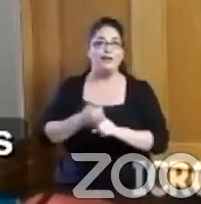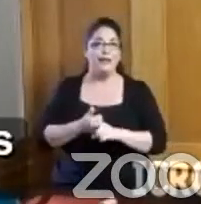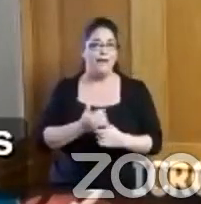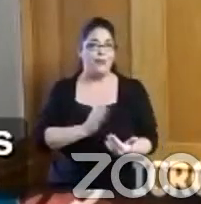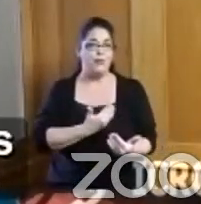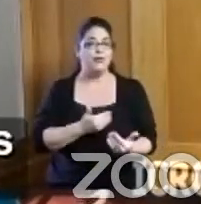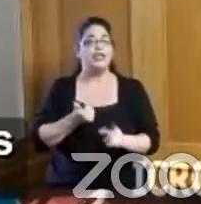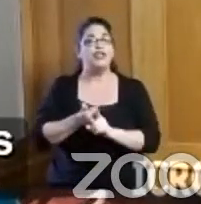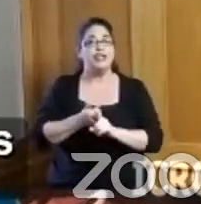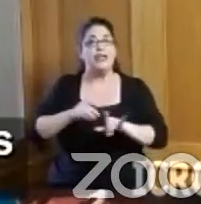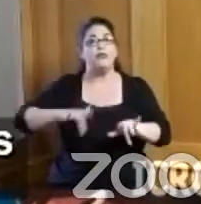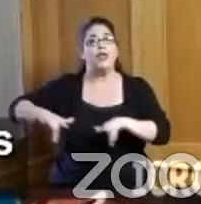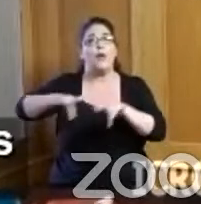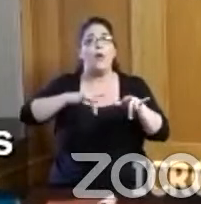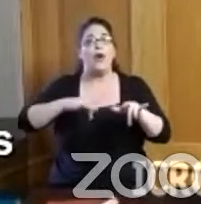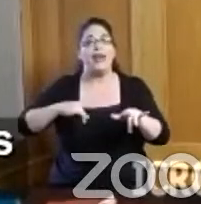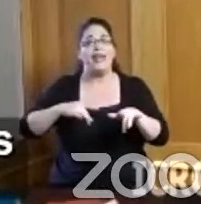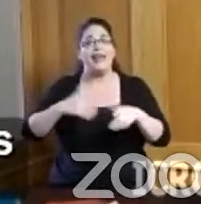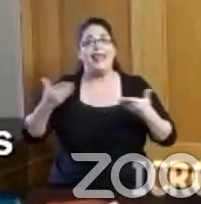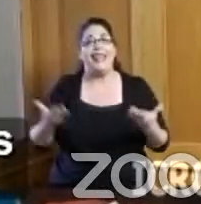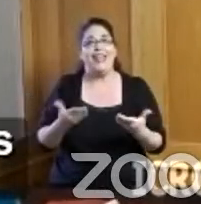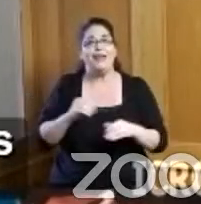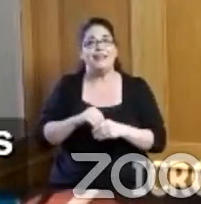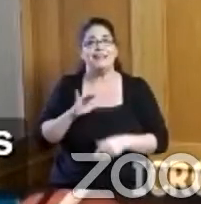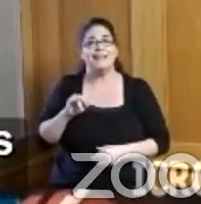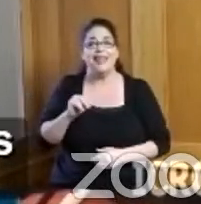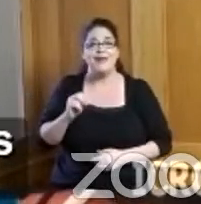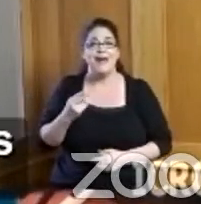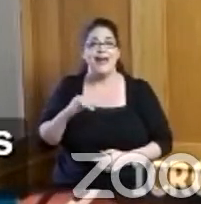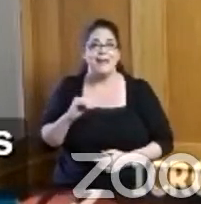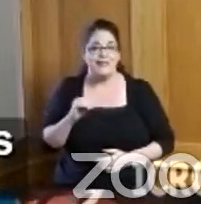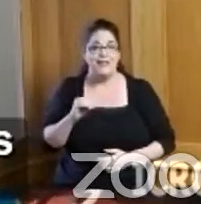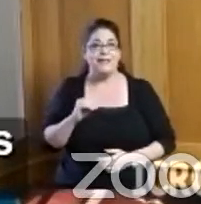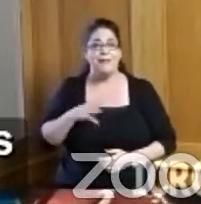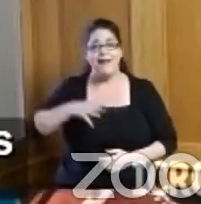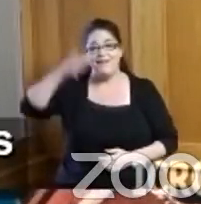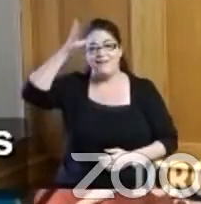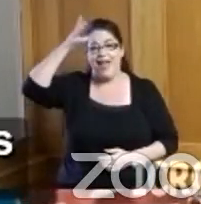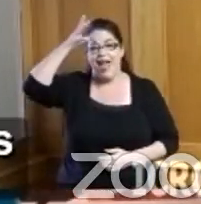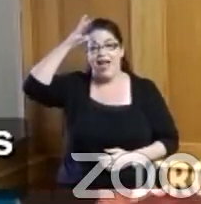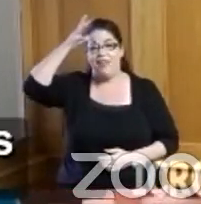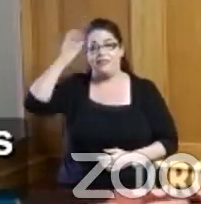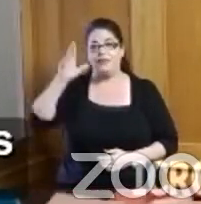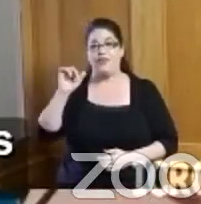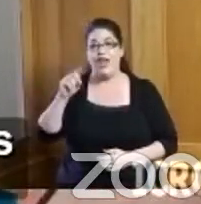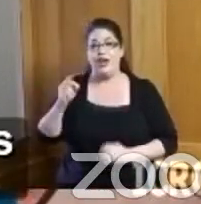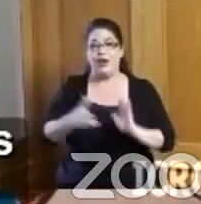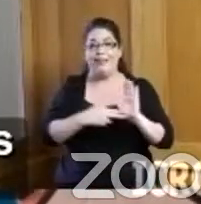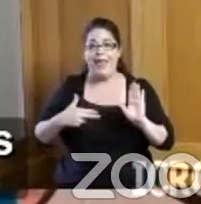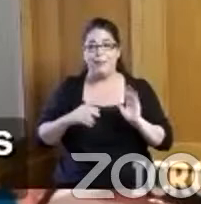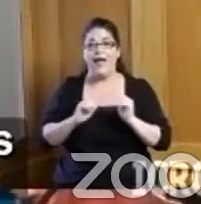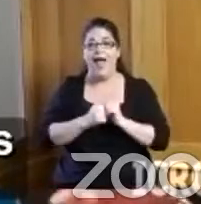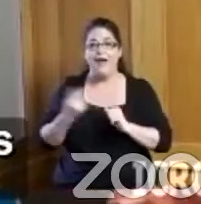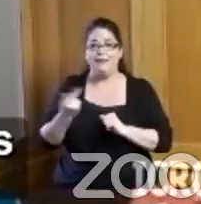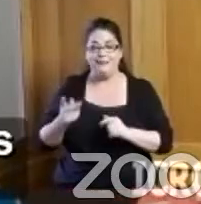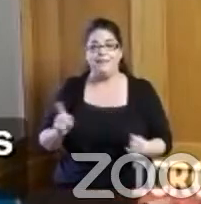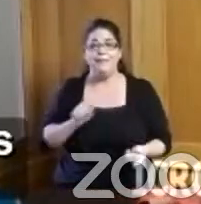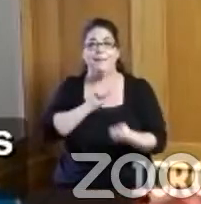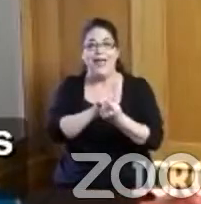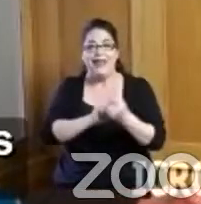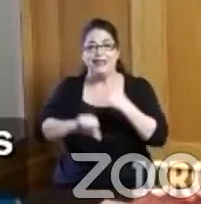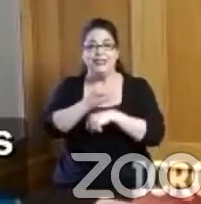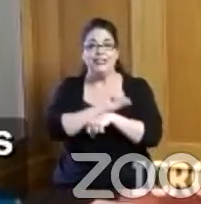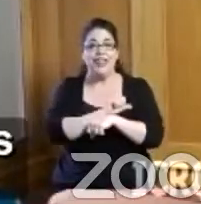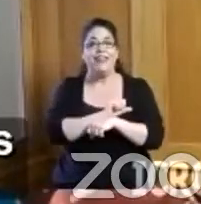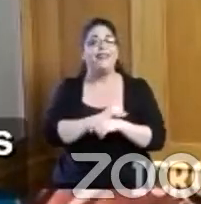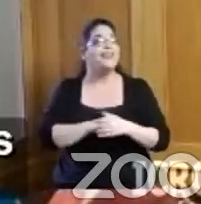she recorded here in Cincinnati, Ohio, my father's record label. That's how they met. They met music,